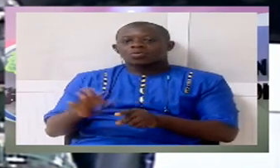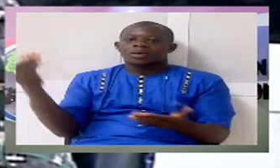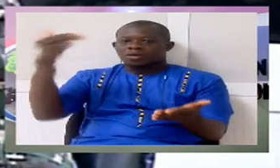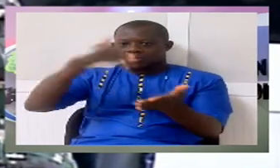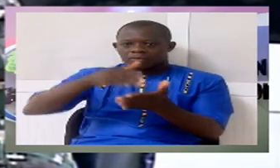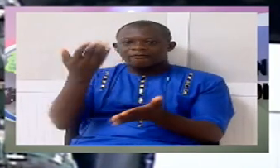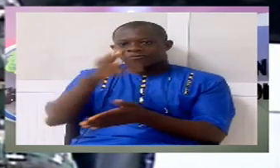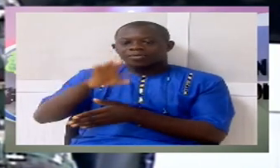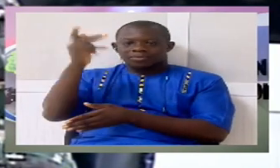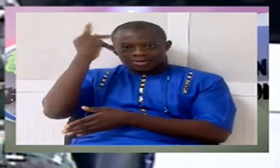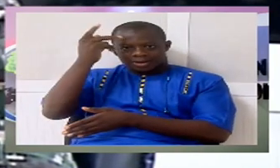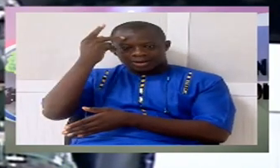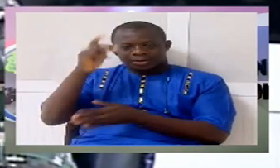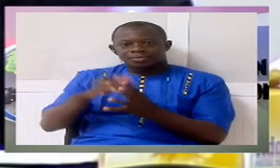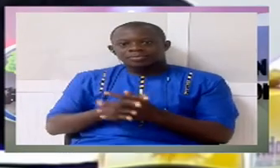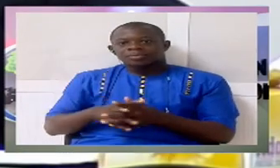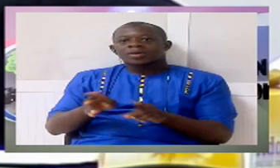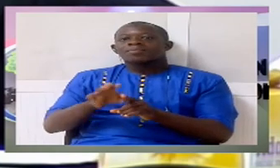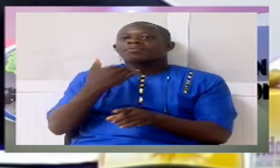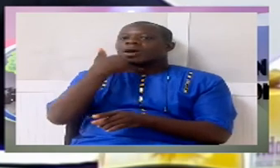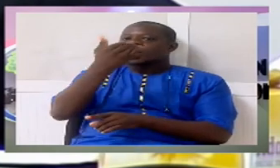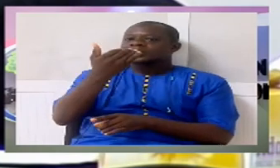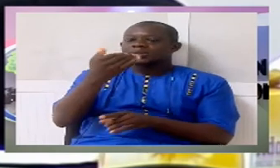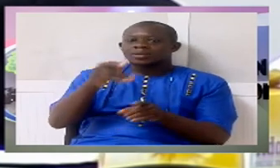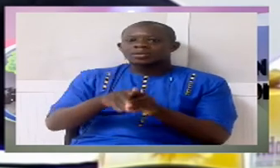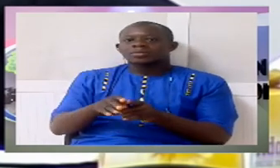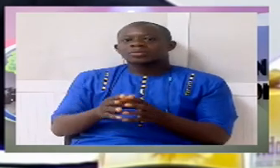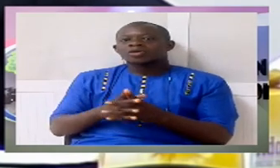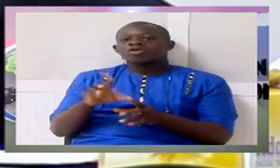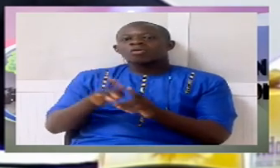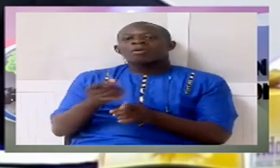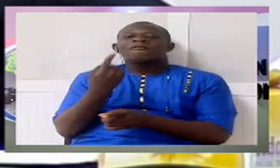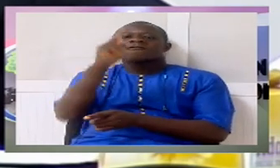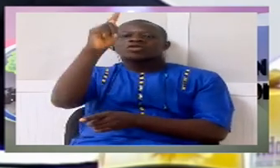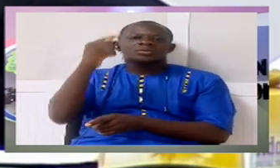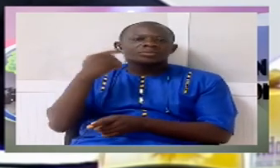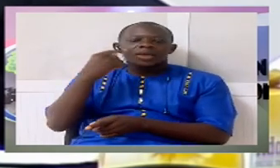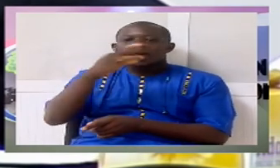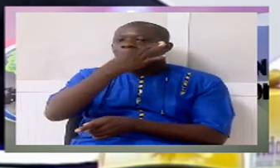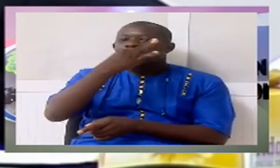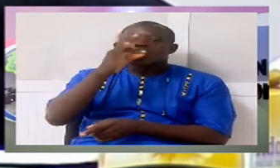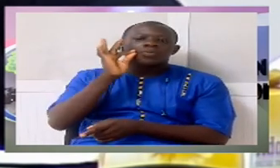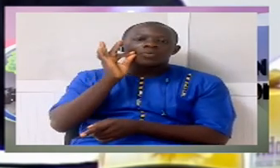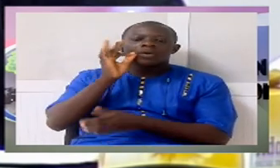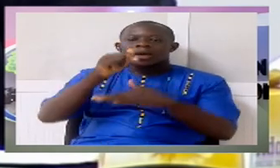We are coming. Was it the first day of Ramadan in that